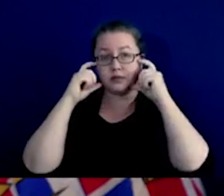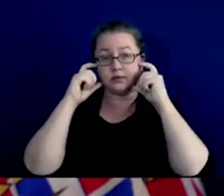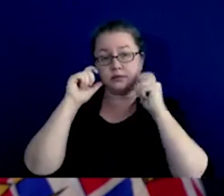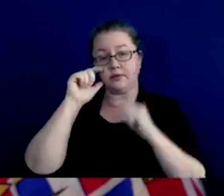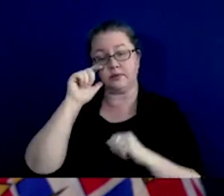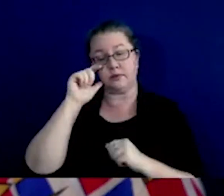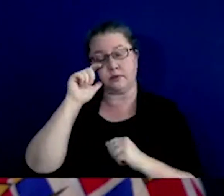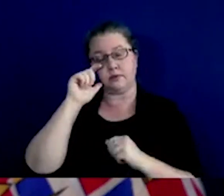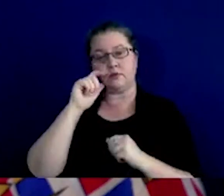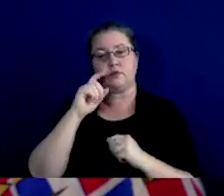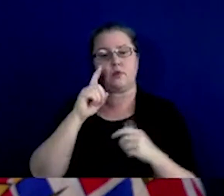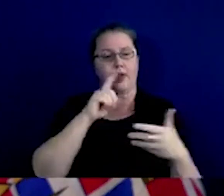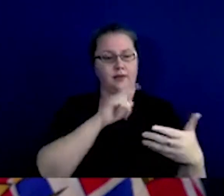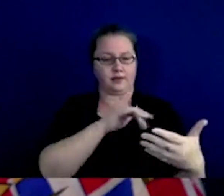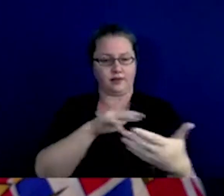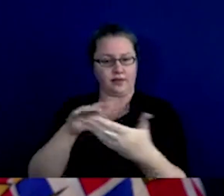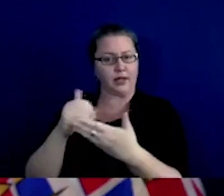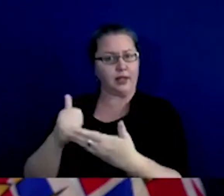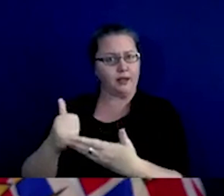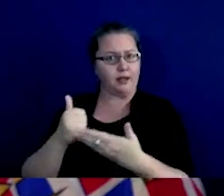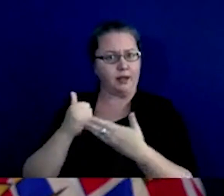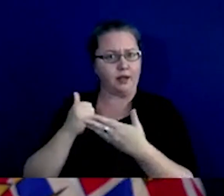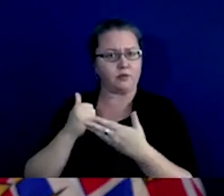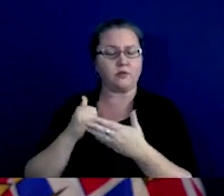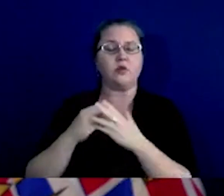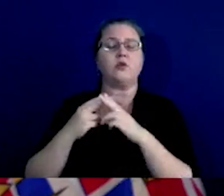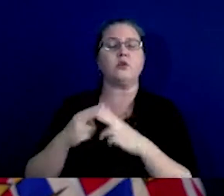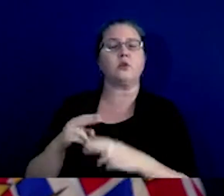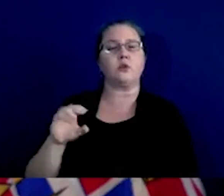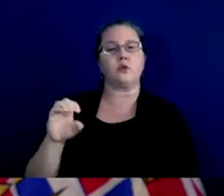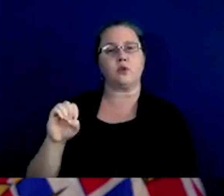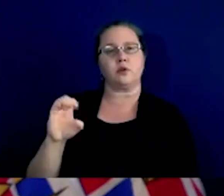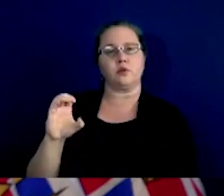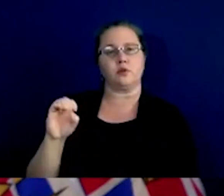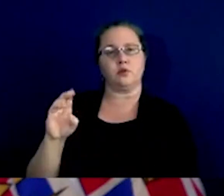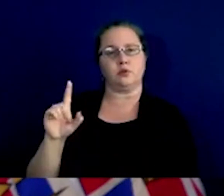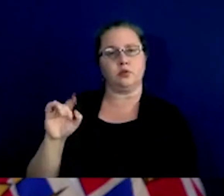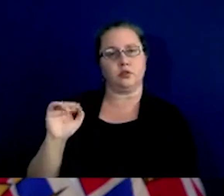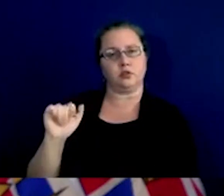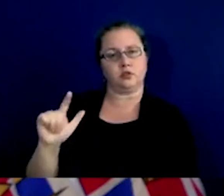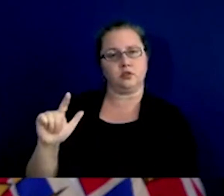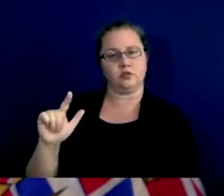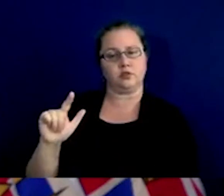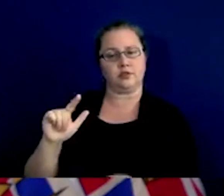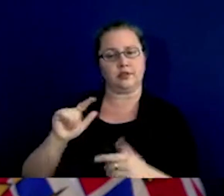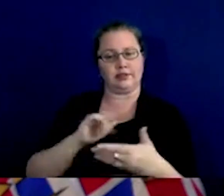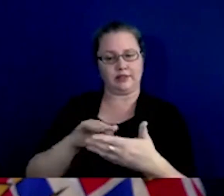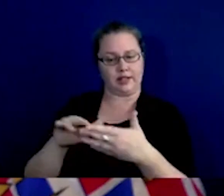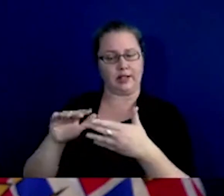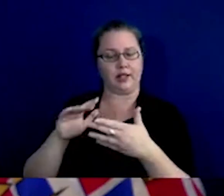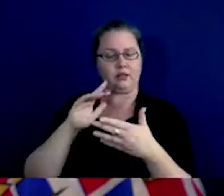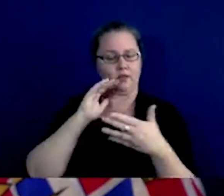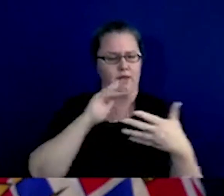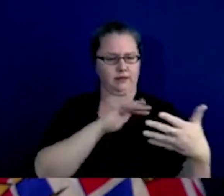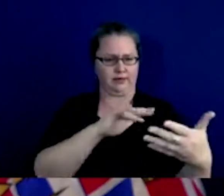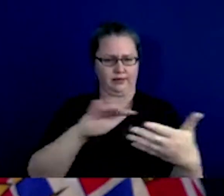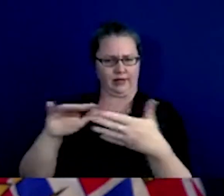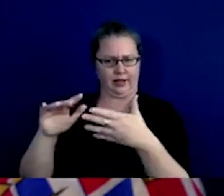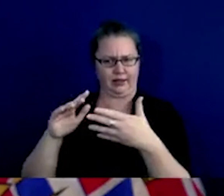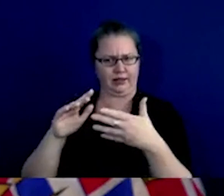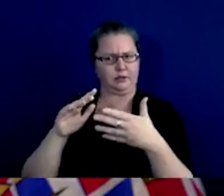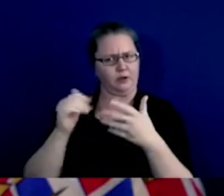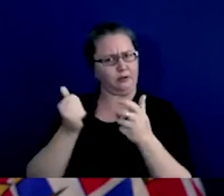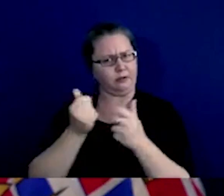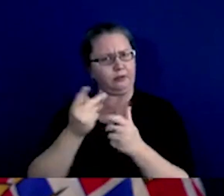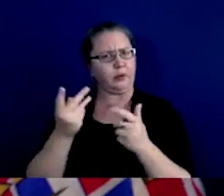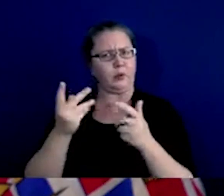in the community, where there was a lot of people with unrecognized disease who were out and about in the community, and that in those situations,